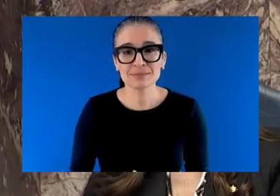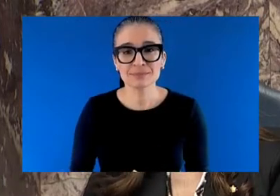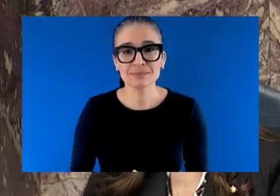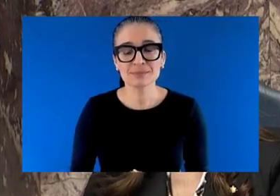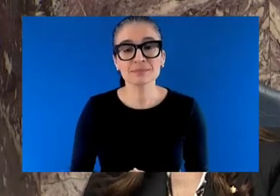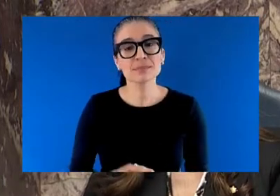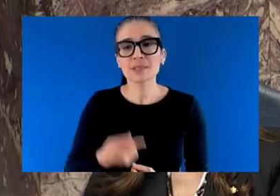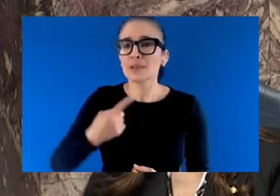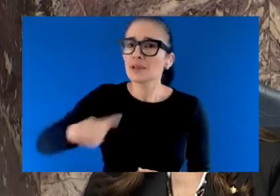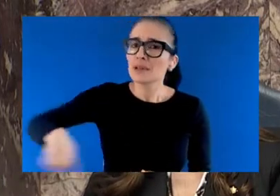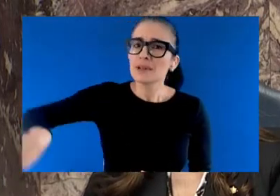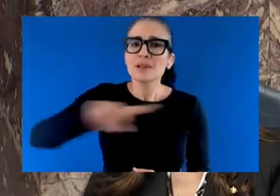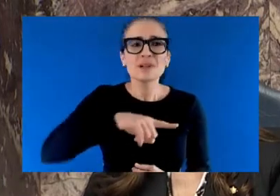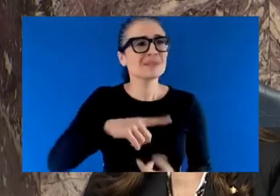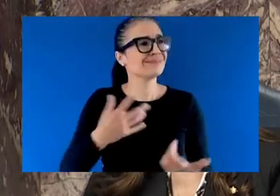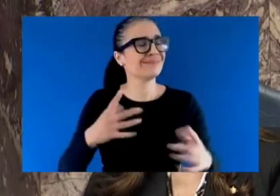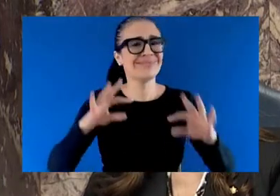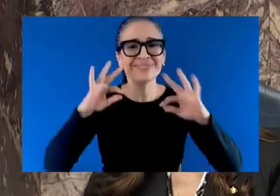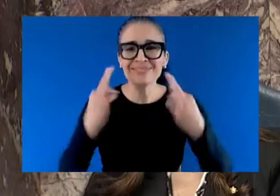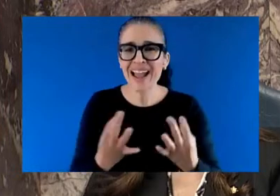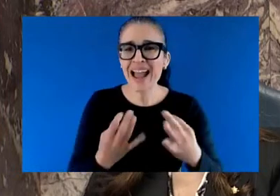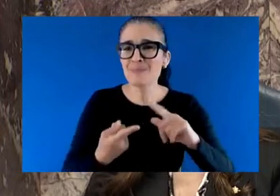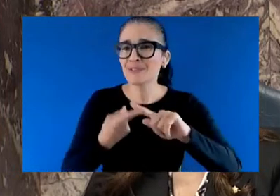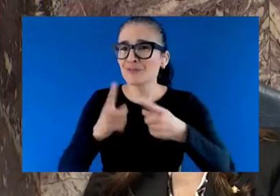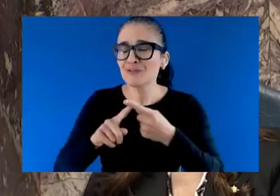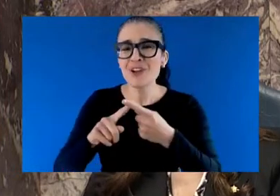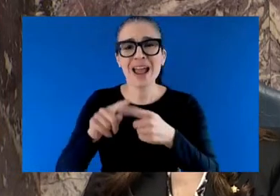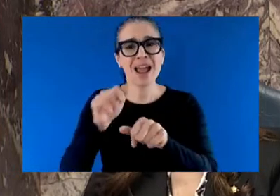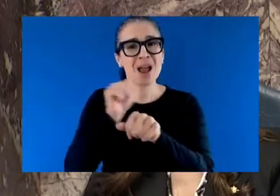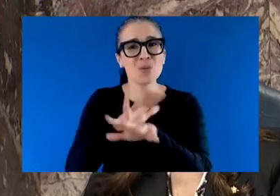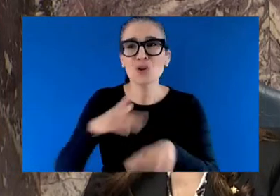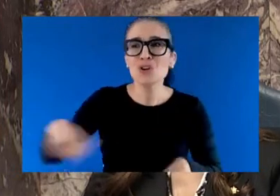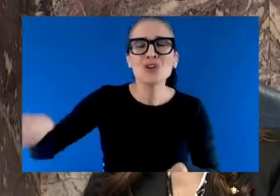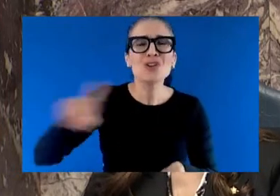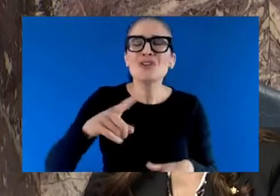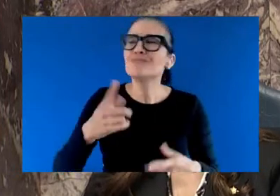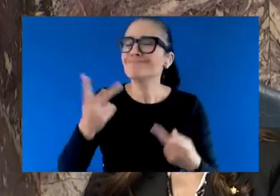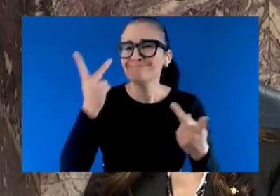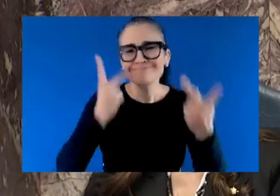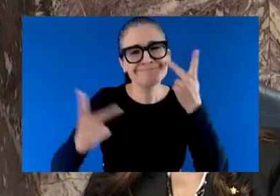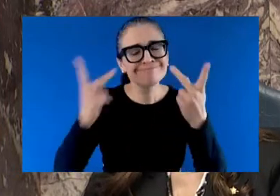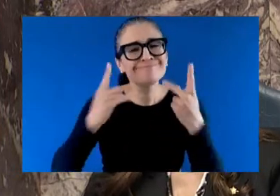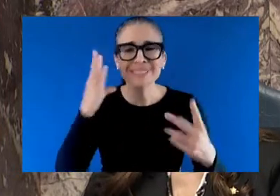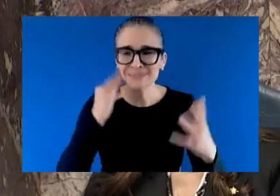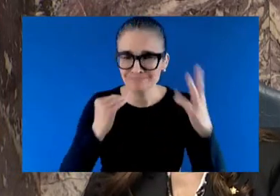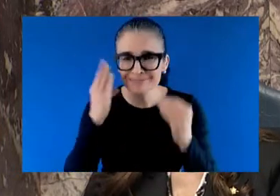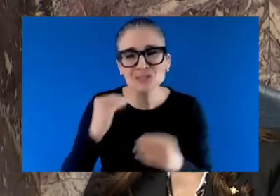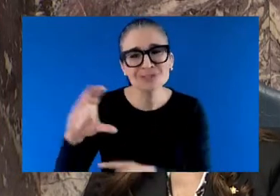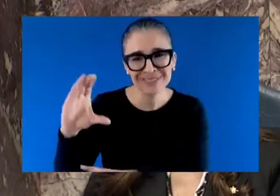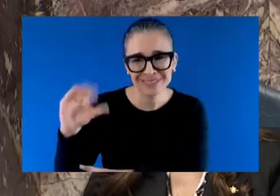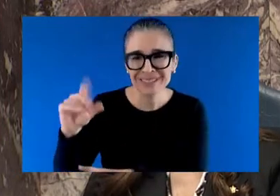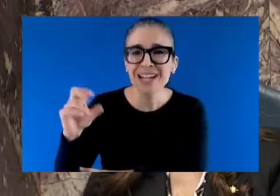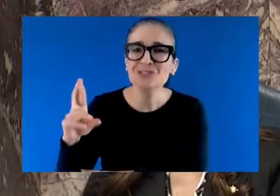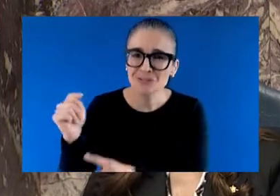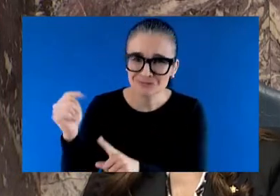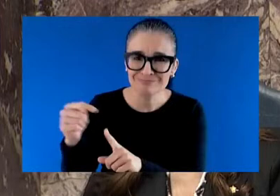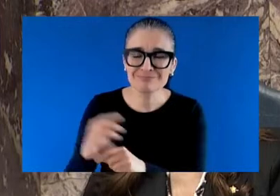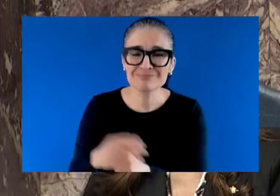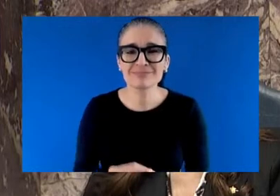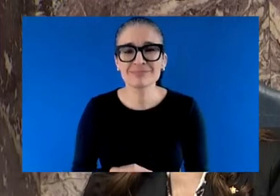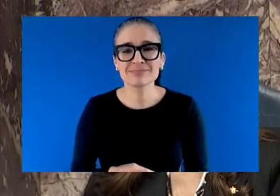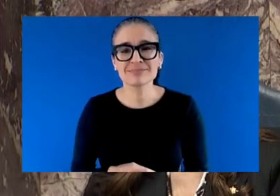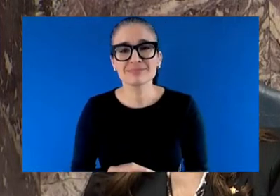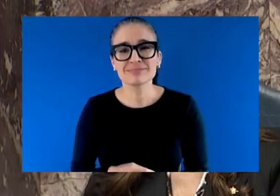face the devastating diagnosis of cancer in their lifetime. And that is why every spring for more than six decades, the